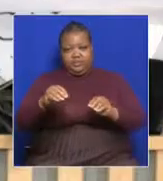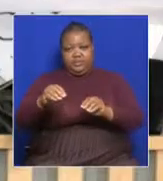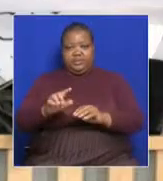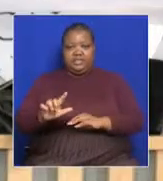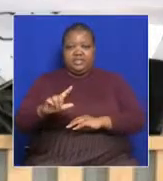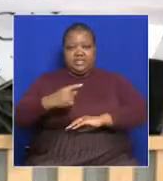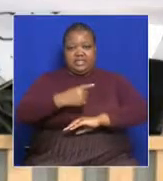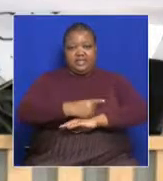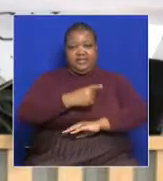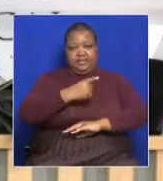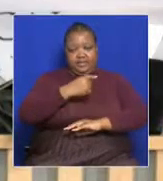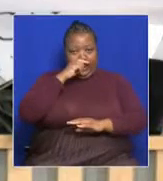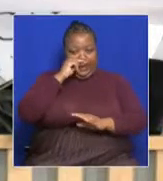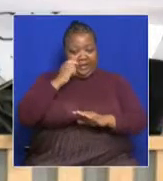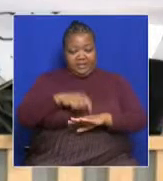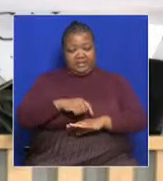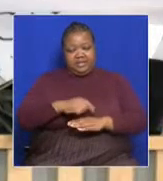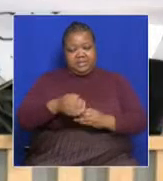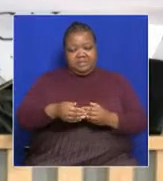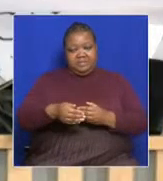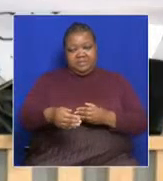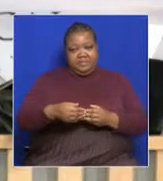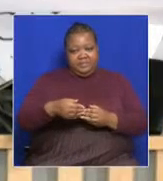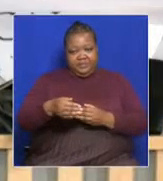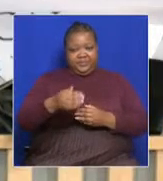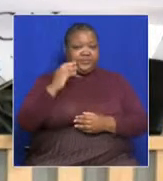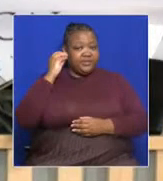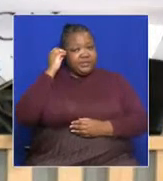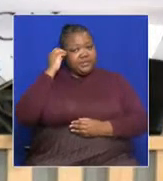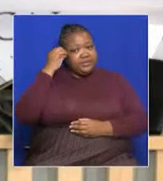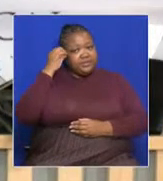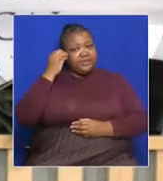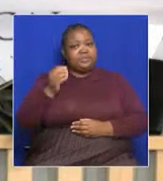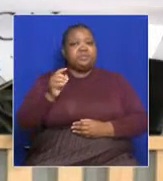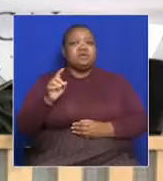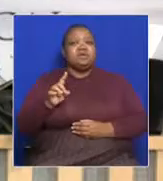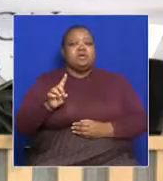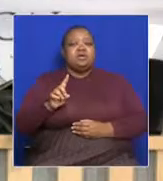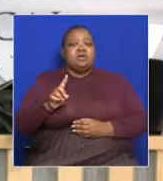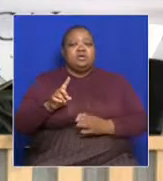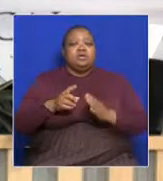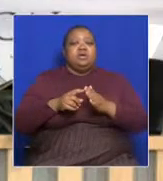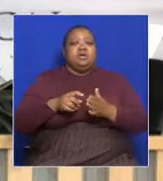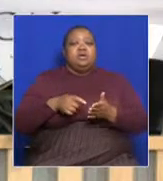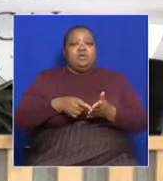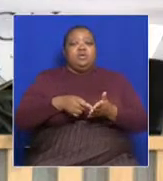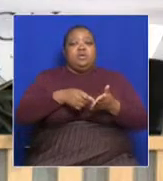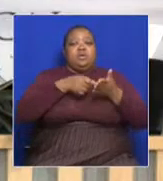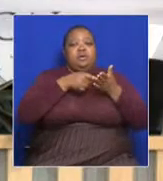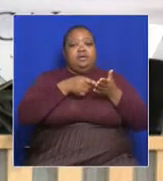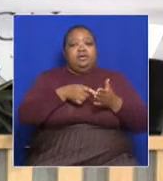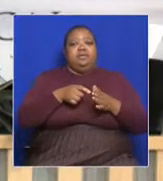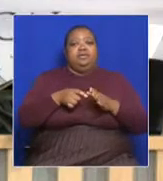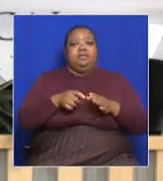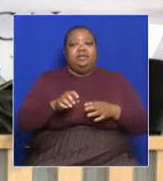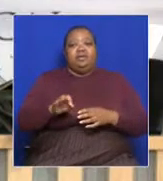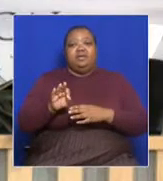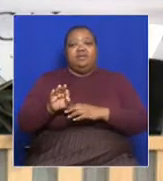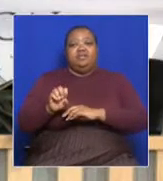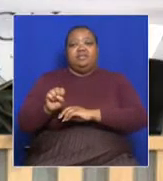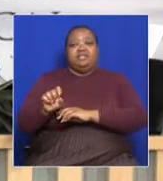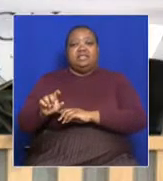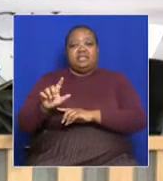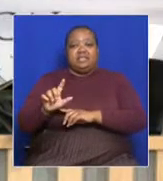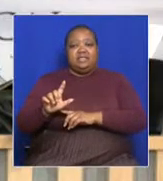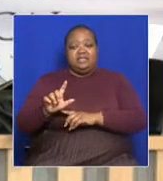period. I'm interested in the requirement that for forensic analysis, all illicit drugs,